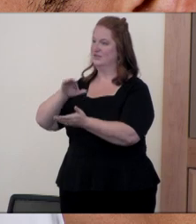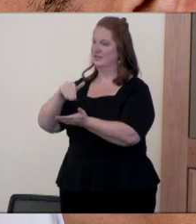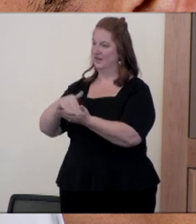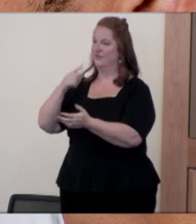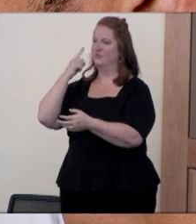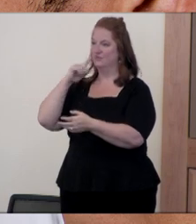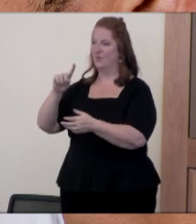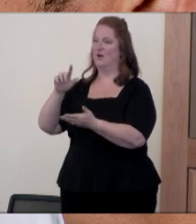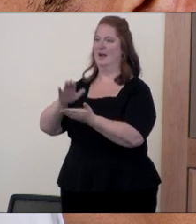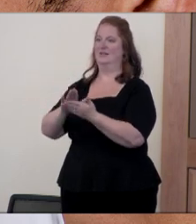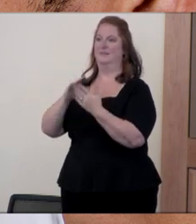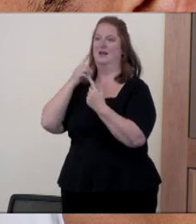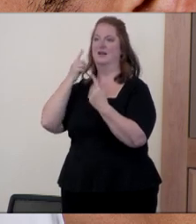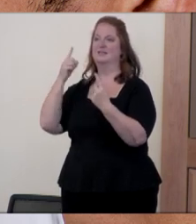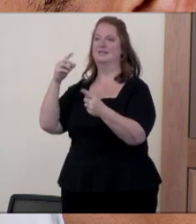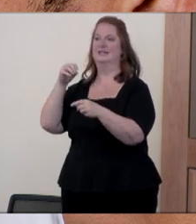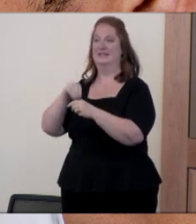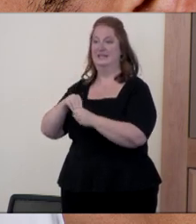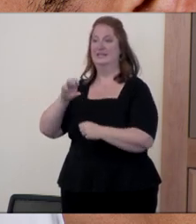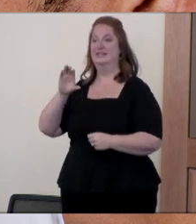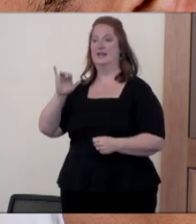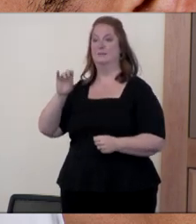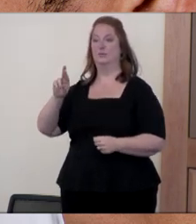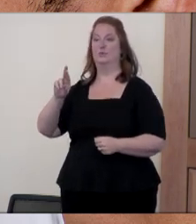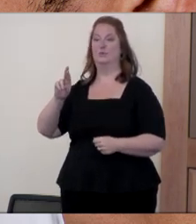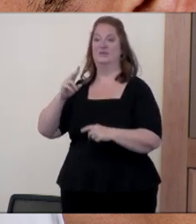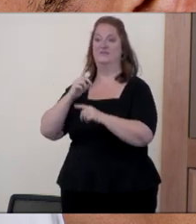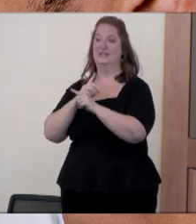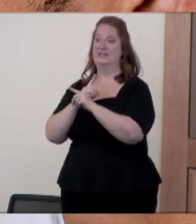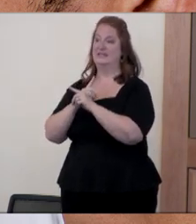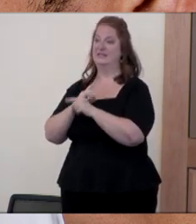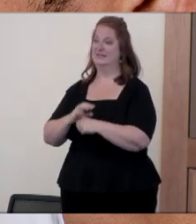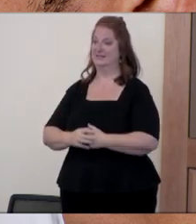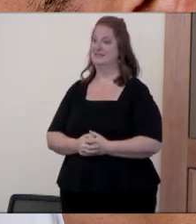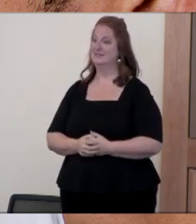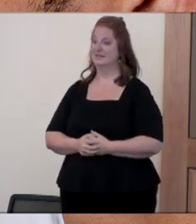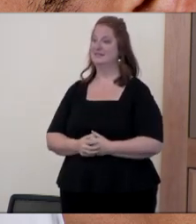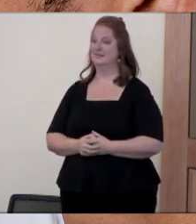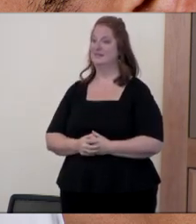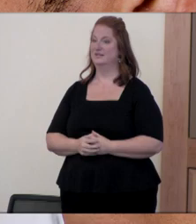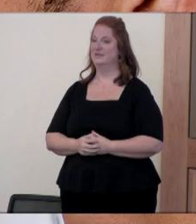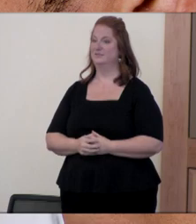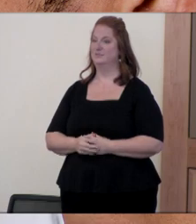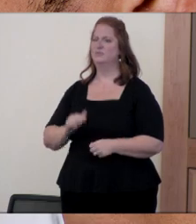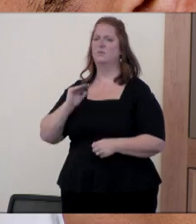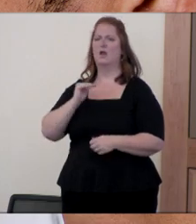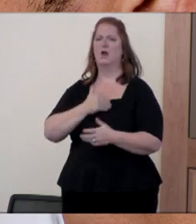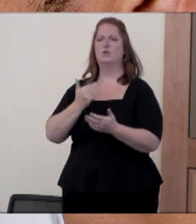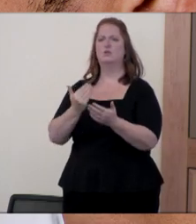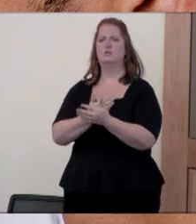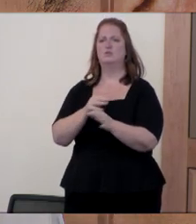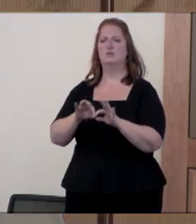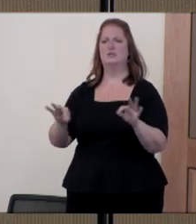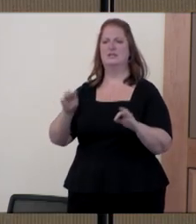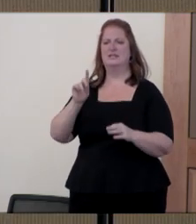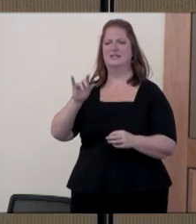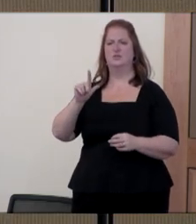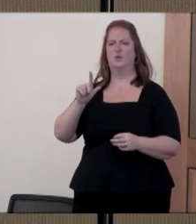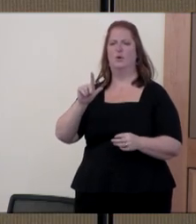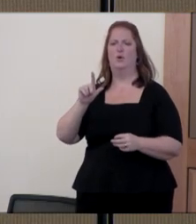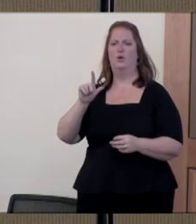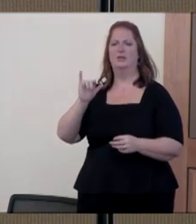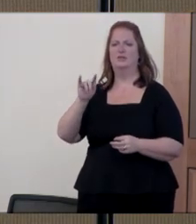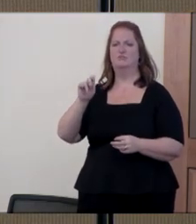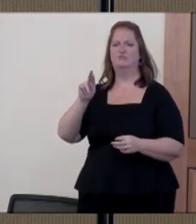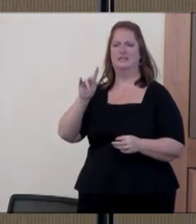academic excellence in cyber defense. By the way, our new certificate in digital literacy, which we developed